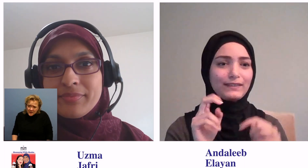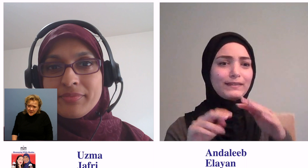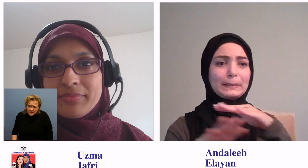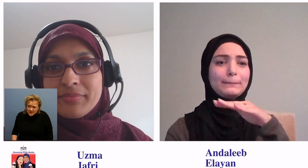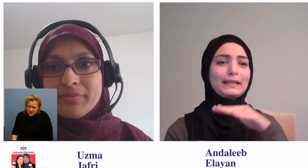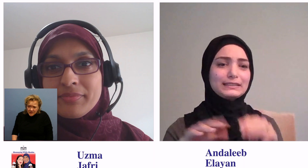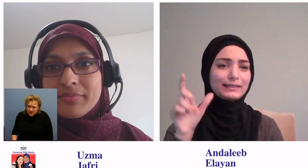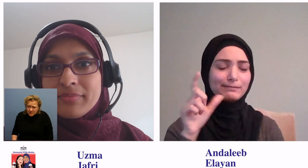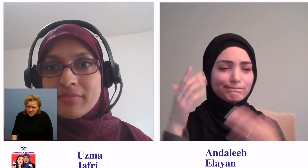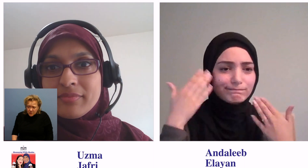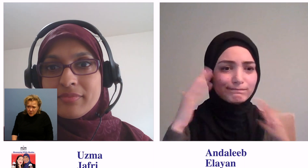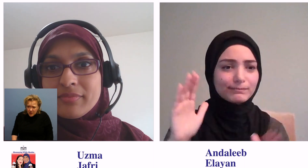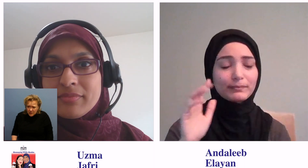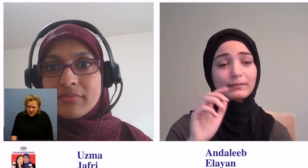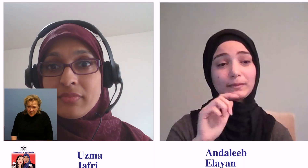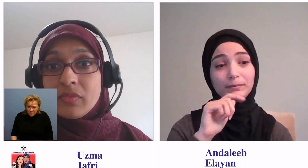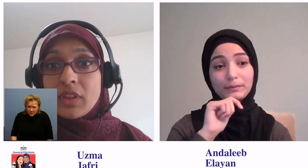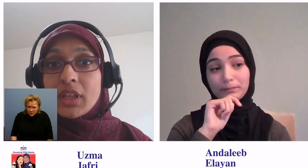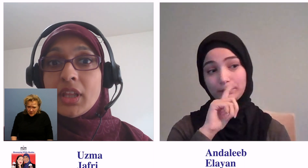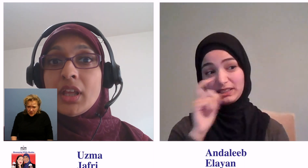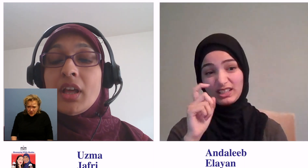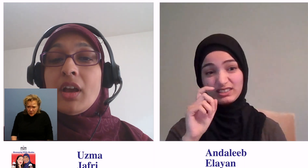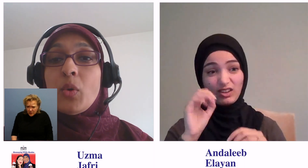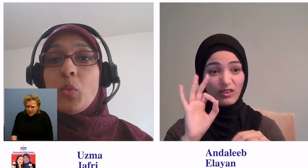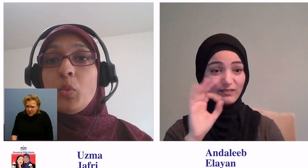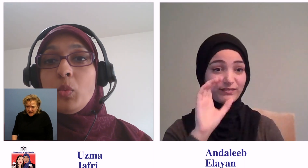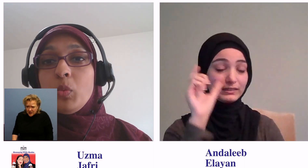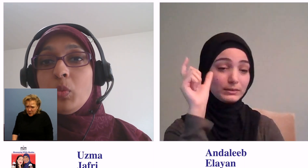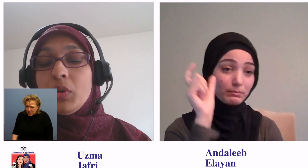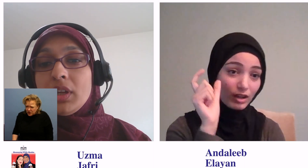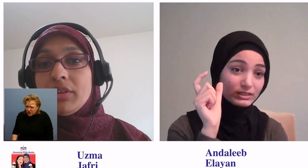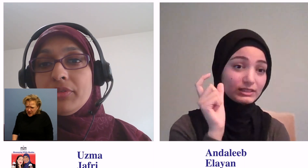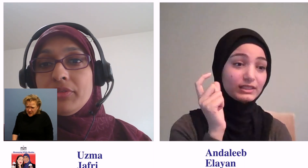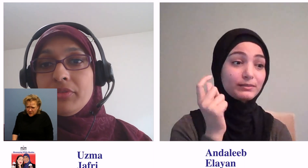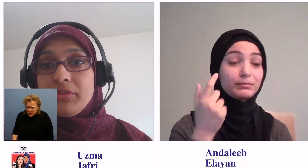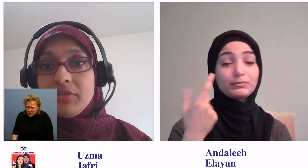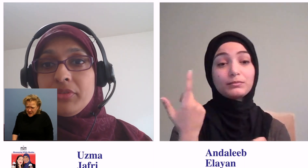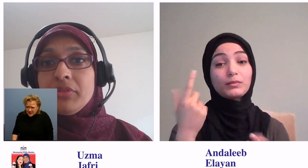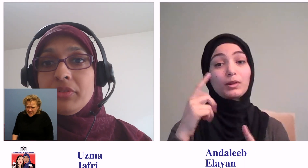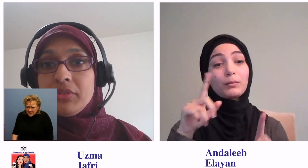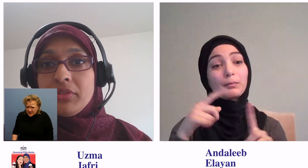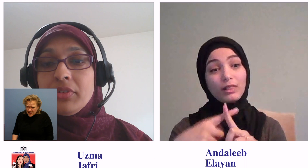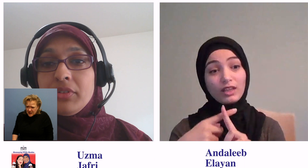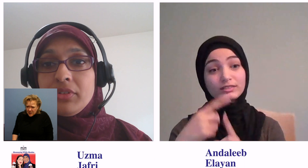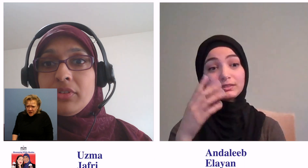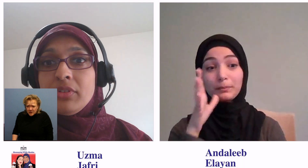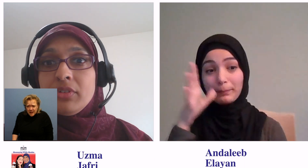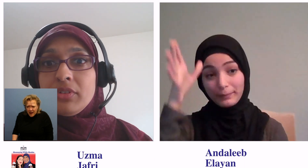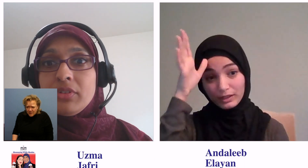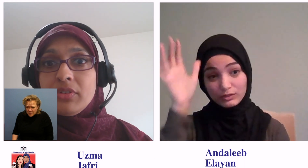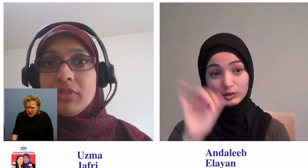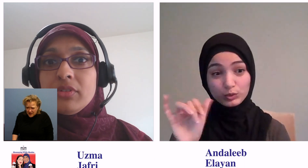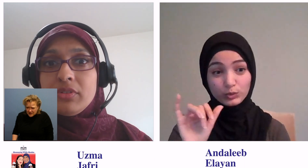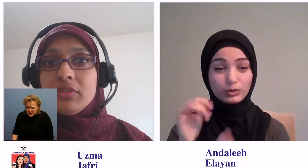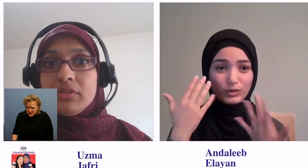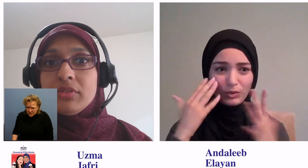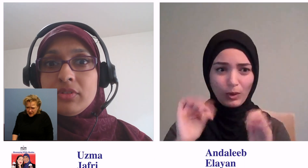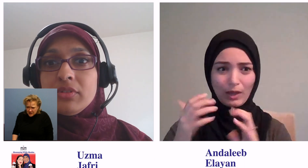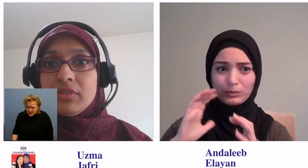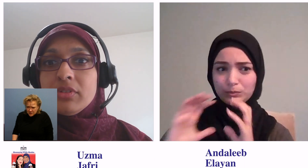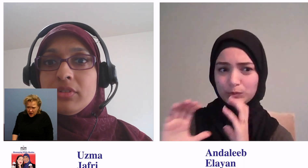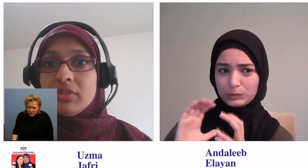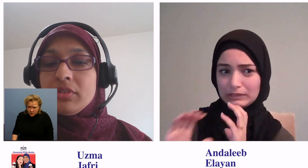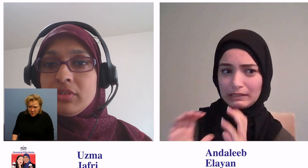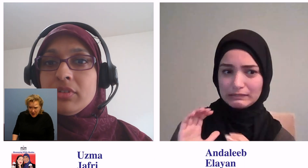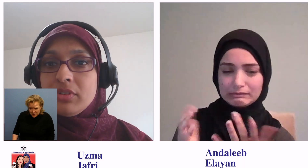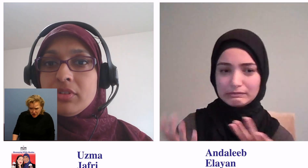we've met deaf adults who know nothing about the religion, know nothing about Islam or just the very basics, because they haven't had accessibility